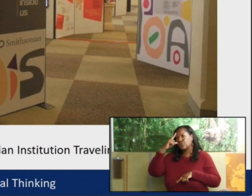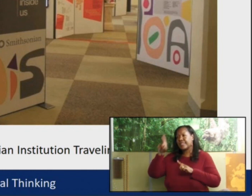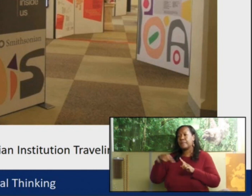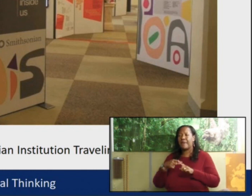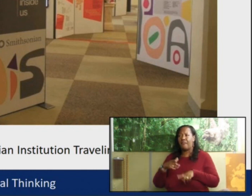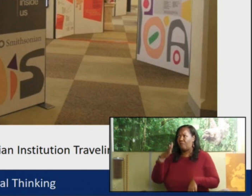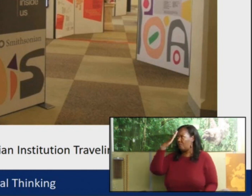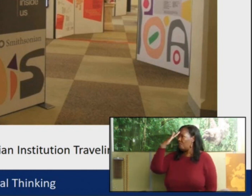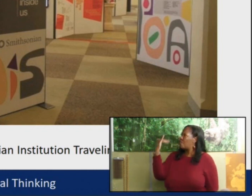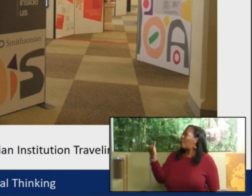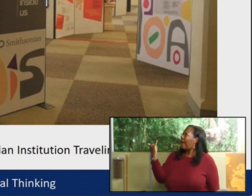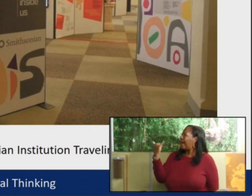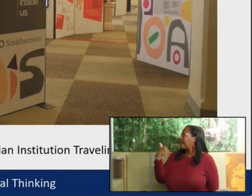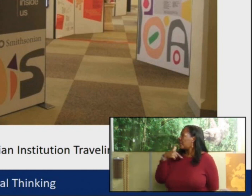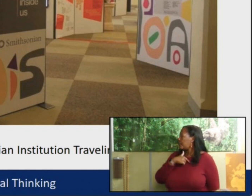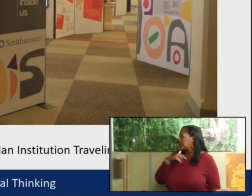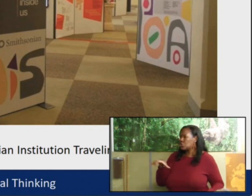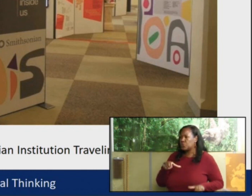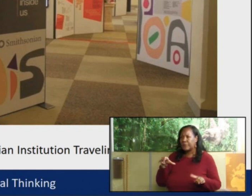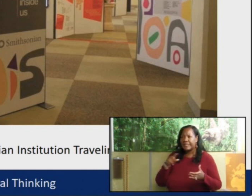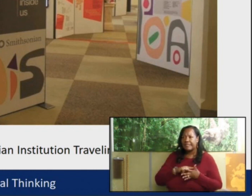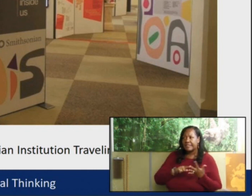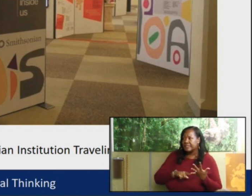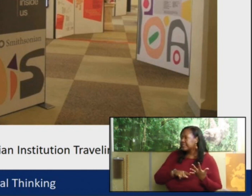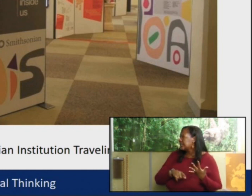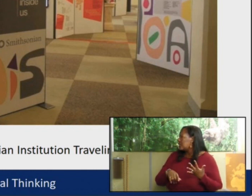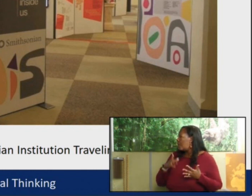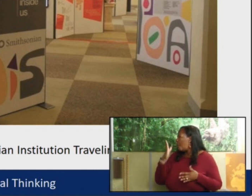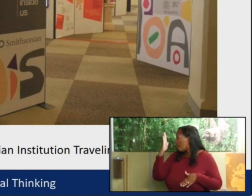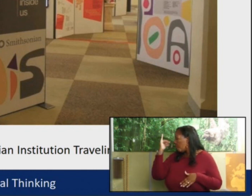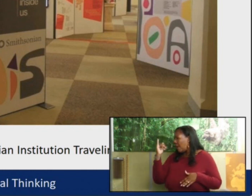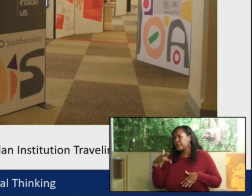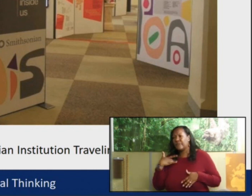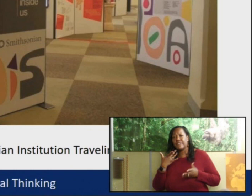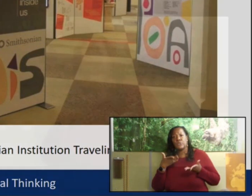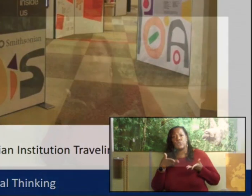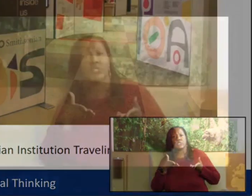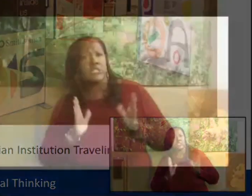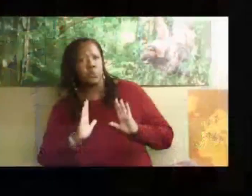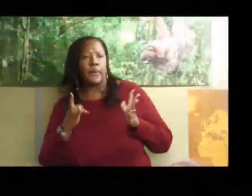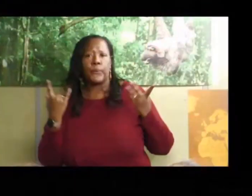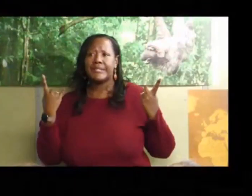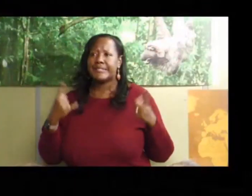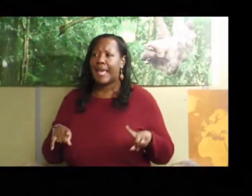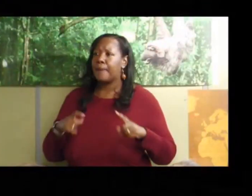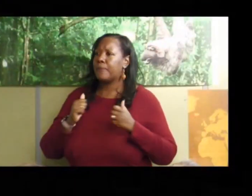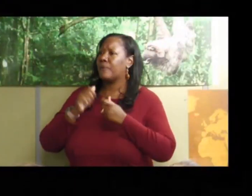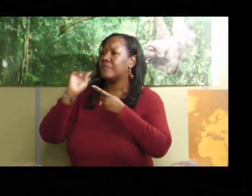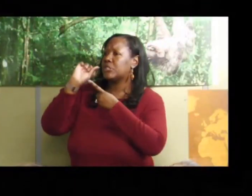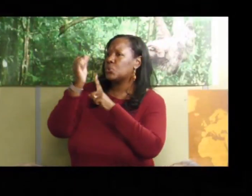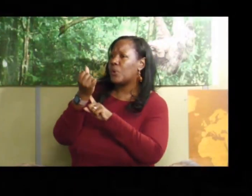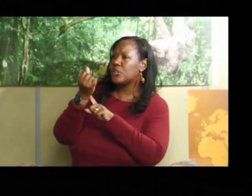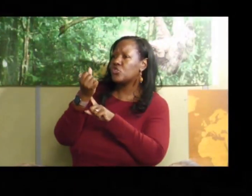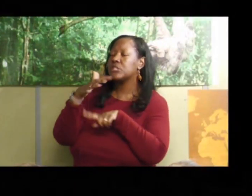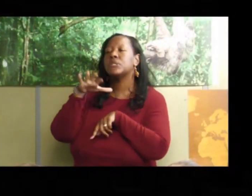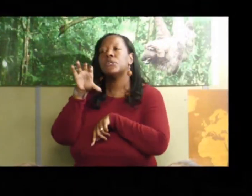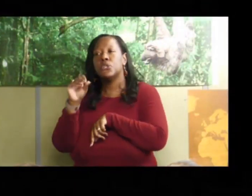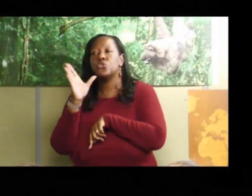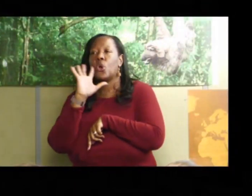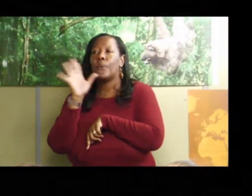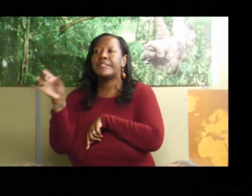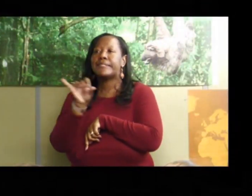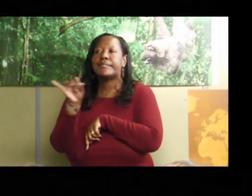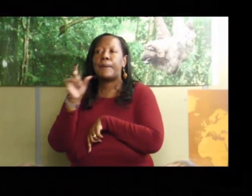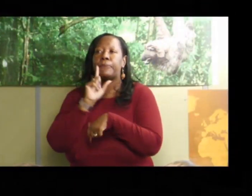I'm doing this, or why do I feel this way, or what's happening with the situation? So really, again, taking sort of a